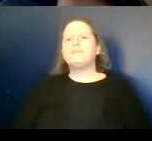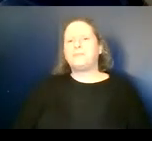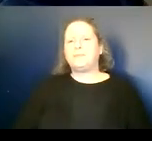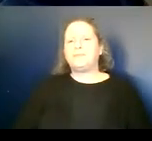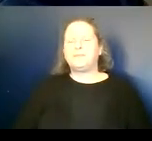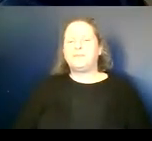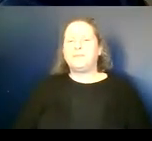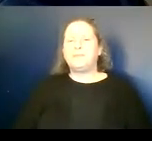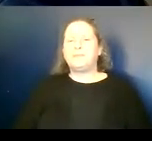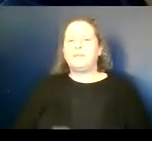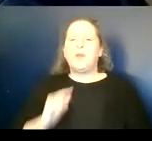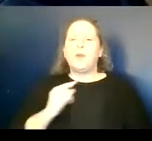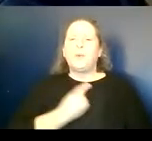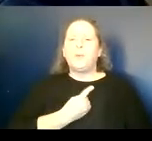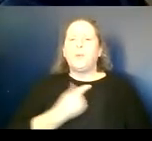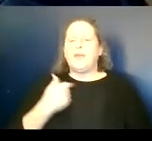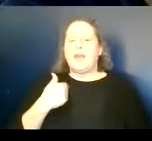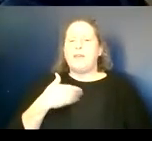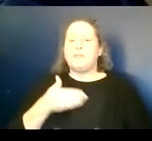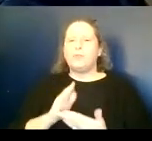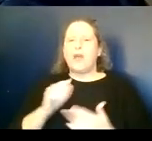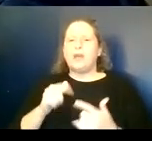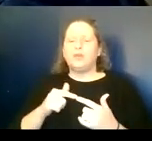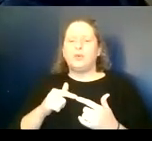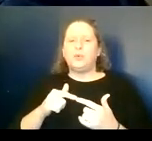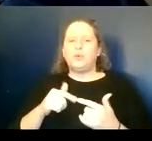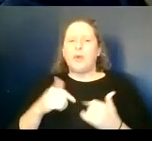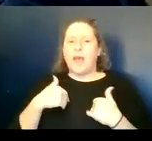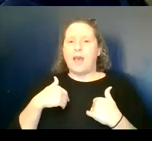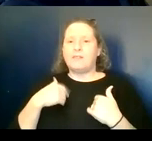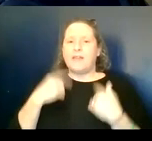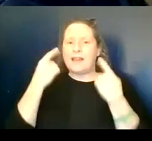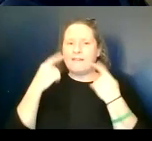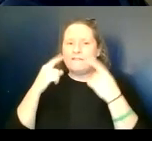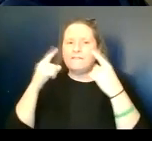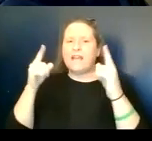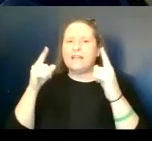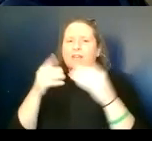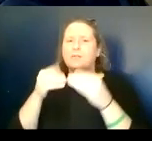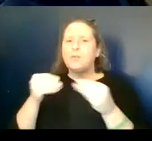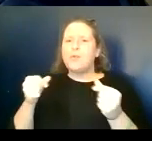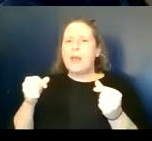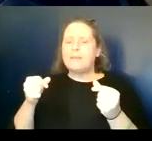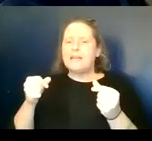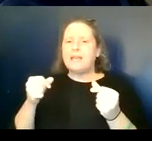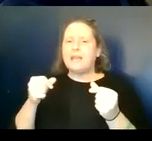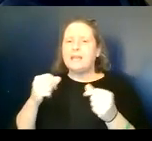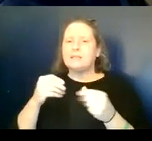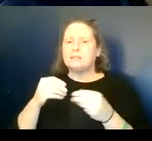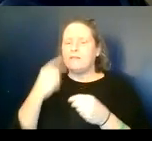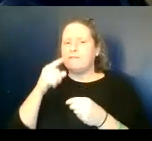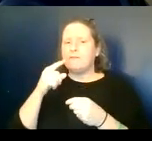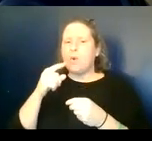me, we have the right to have an effective remedy for violations of